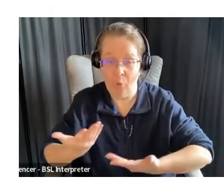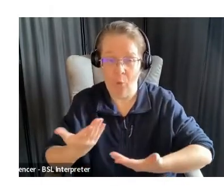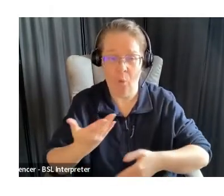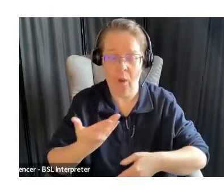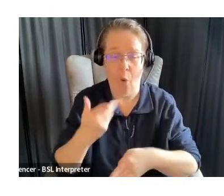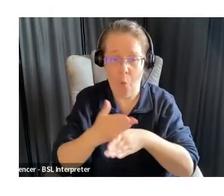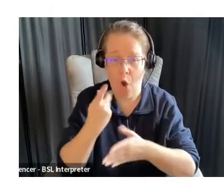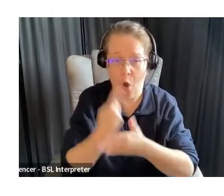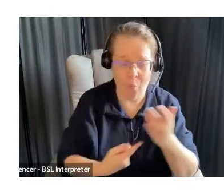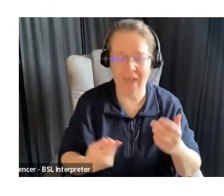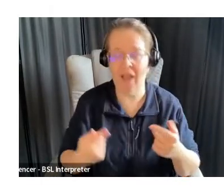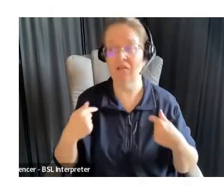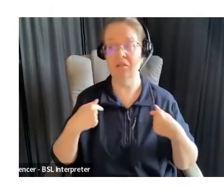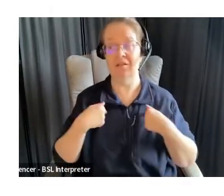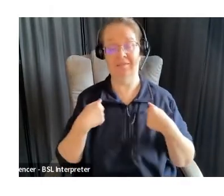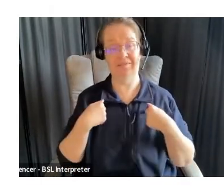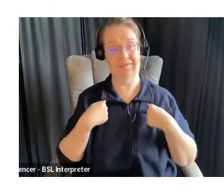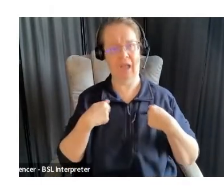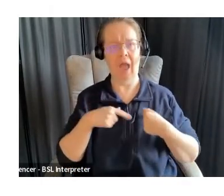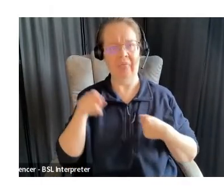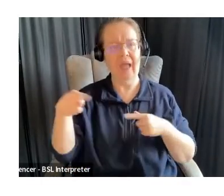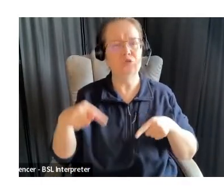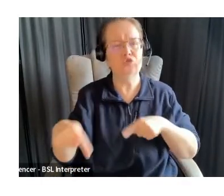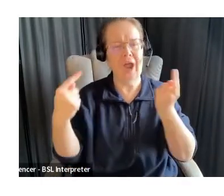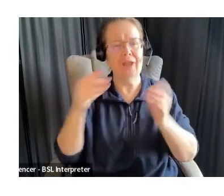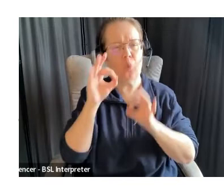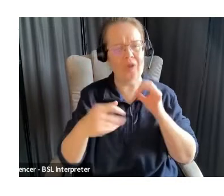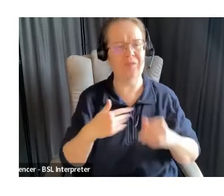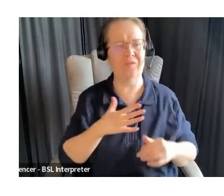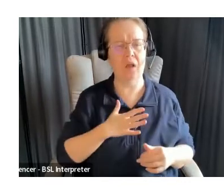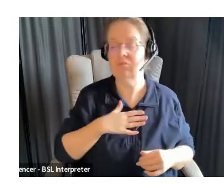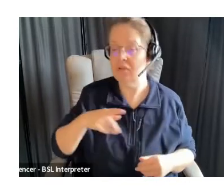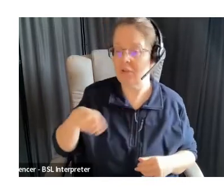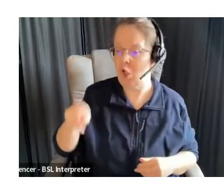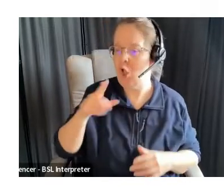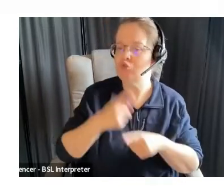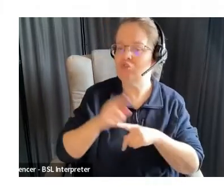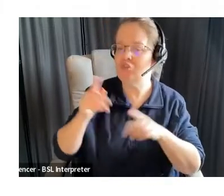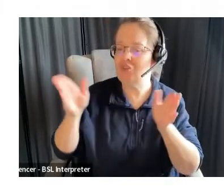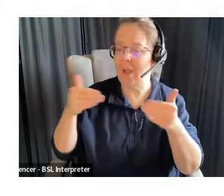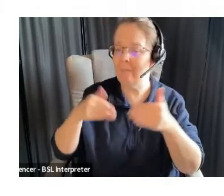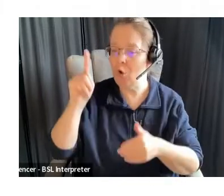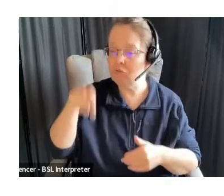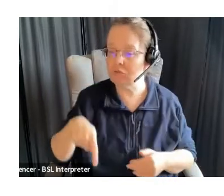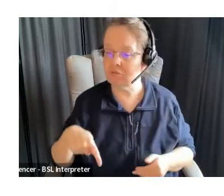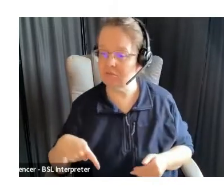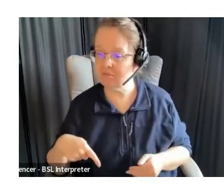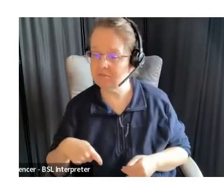very challenging question. I don't know about how everyone else feels. What's people saying in the chat box?